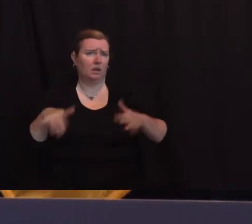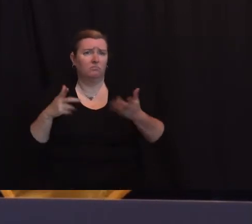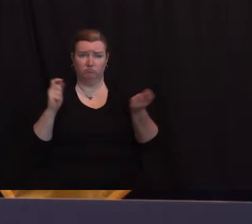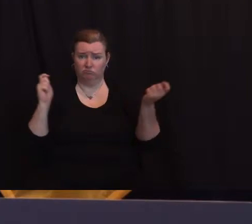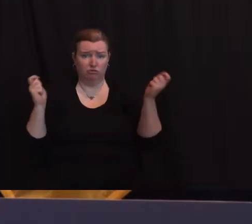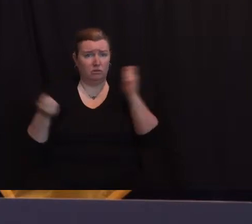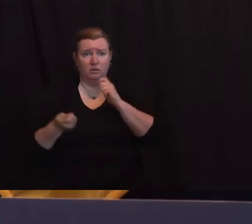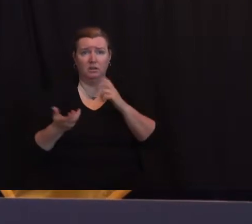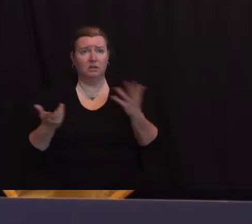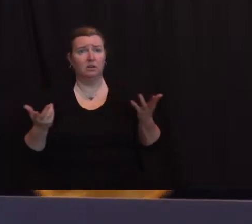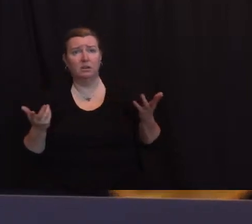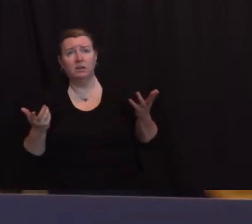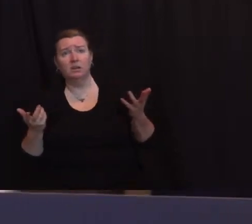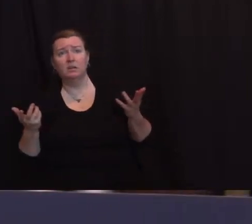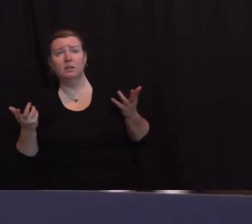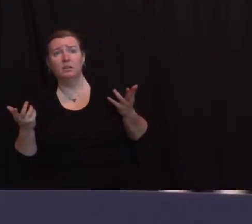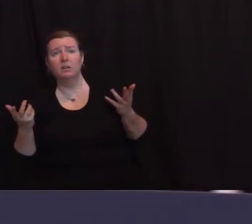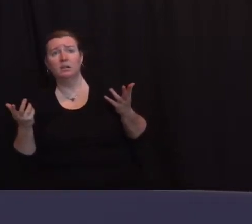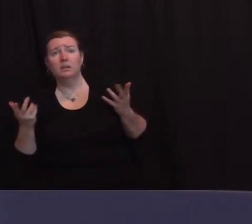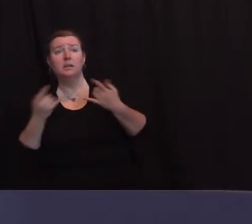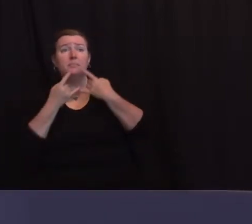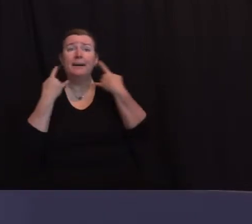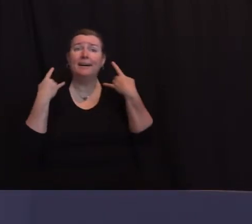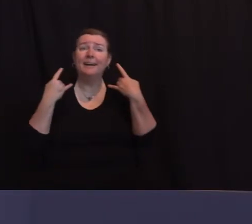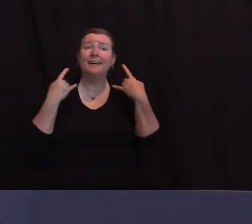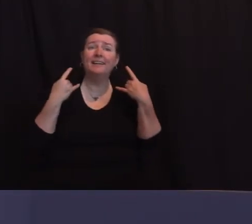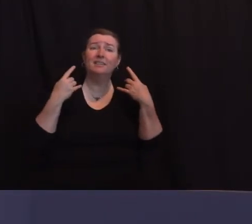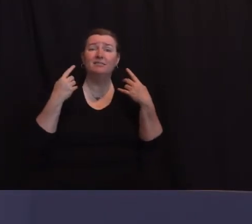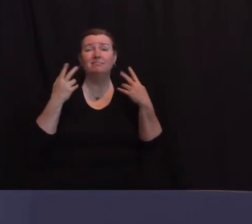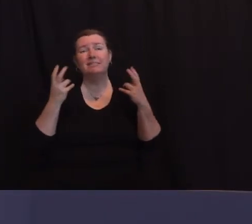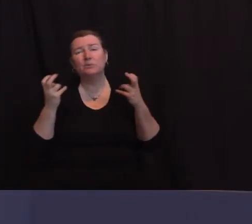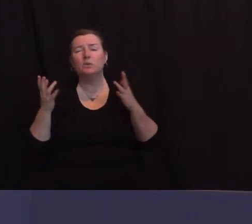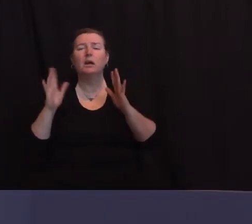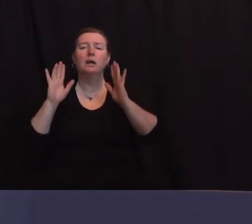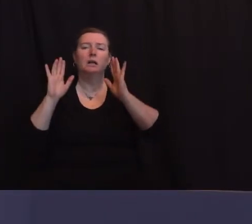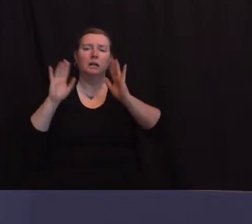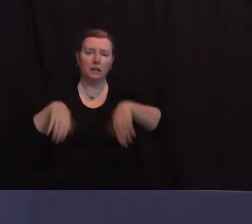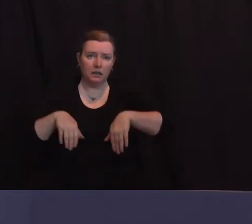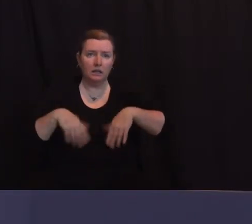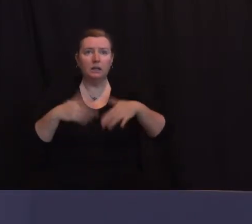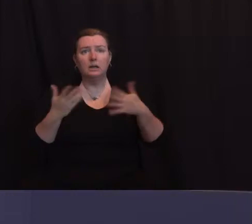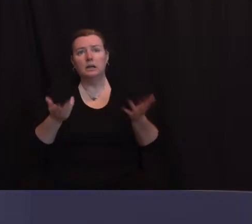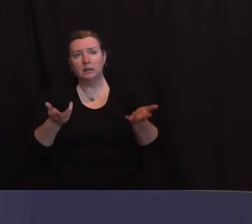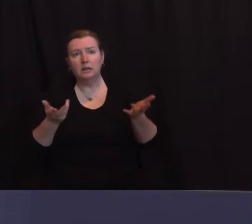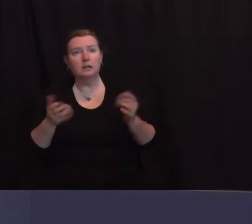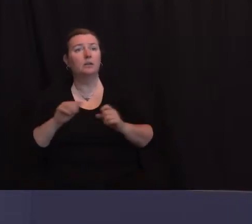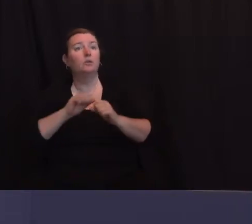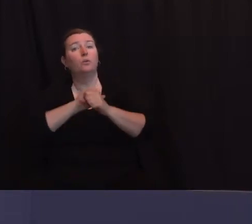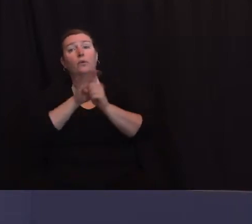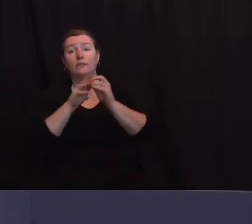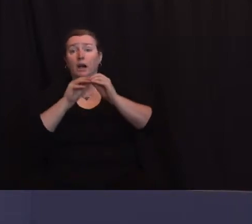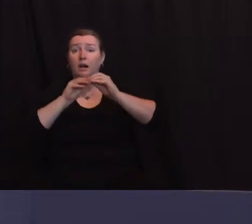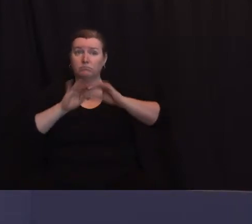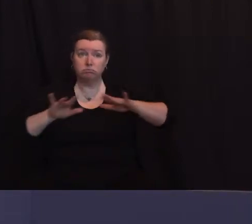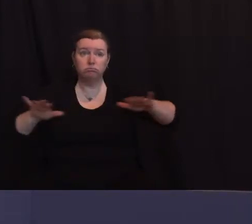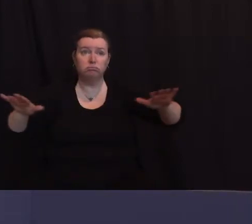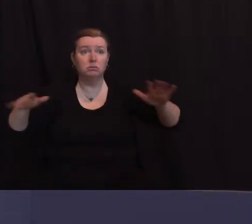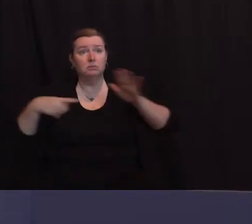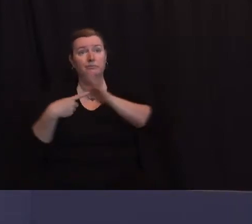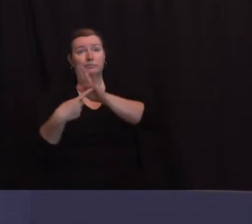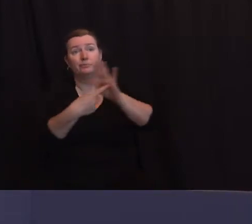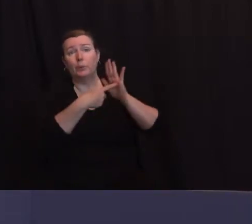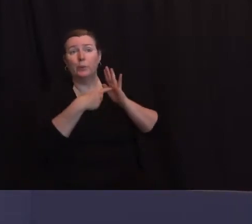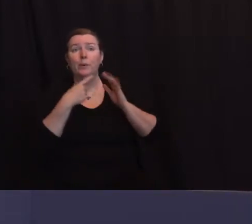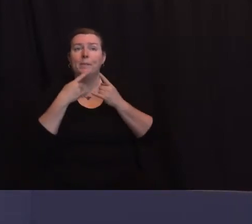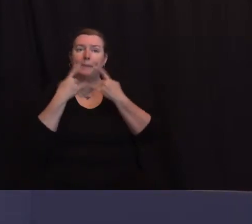far as masking is concerned, I think that masks, one thing this epidemic or pandemic has shown us is how effective masks